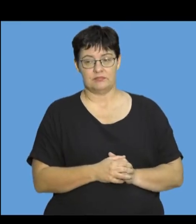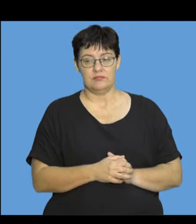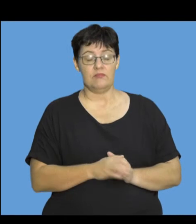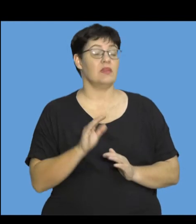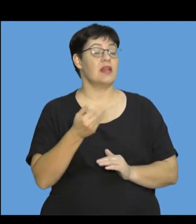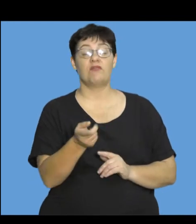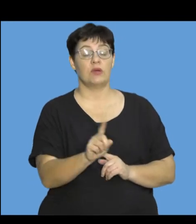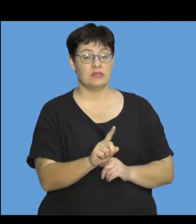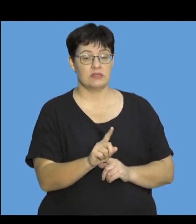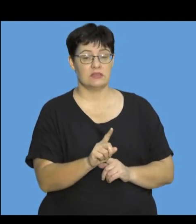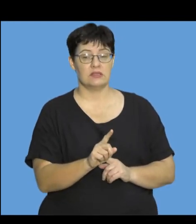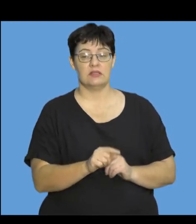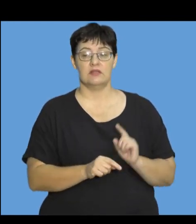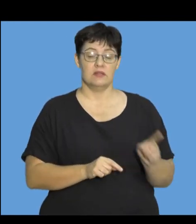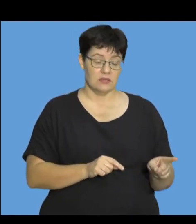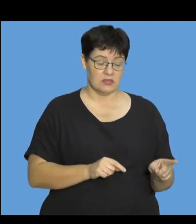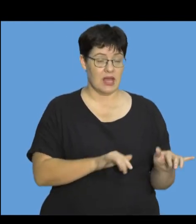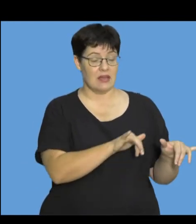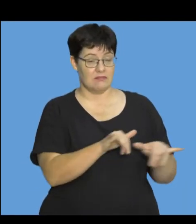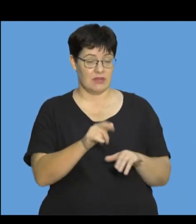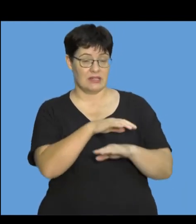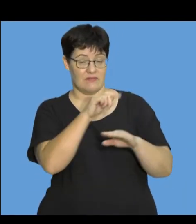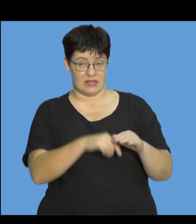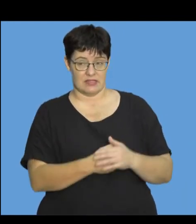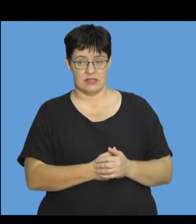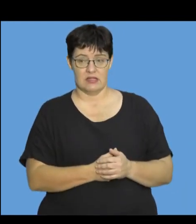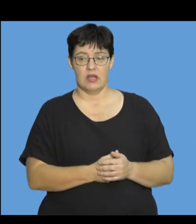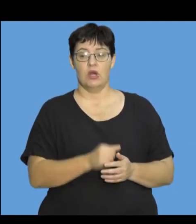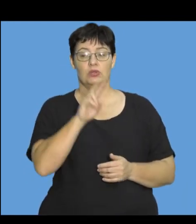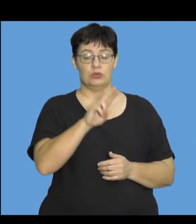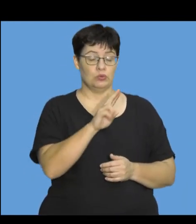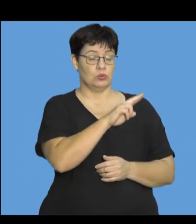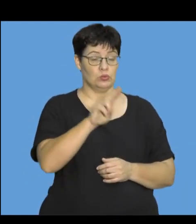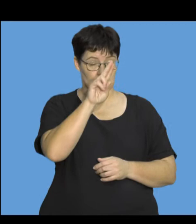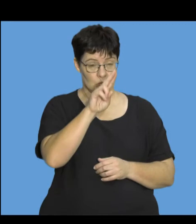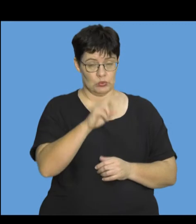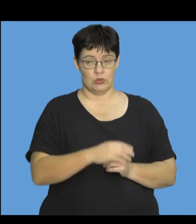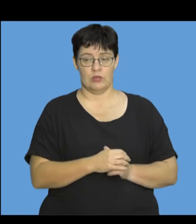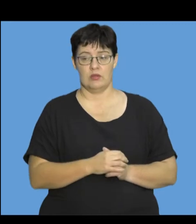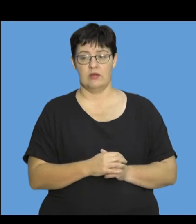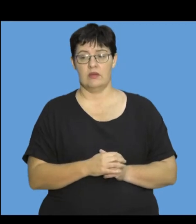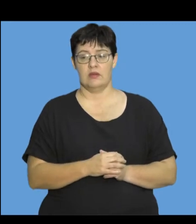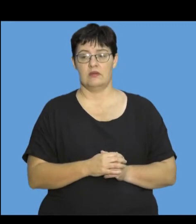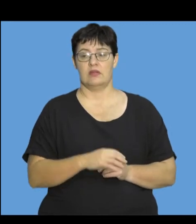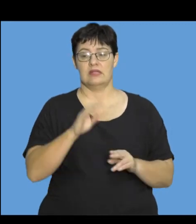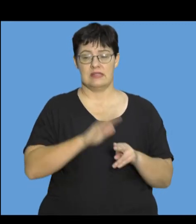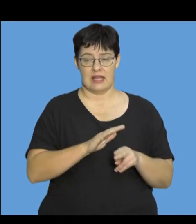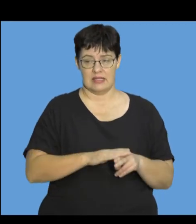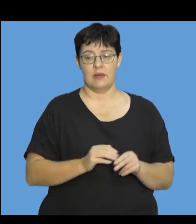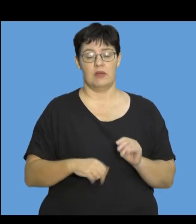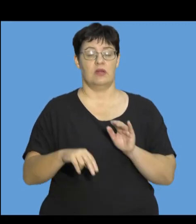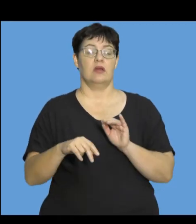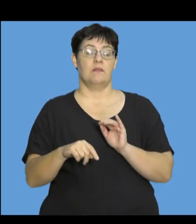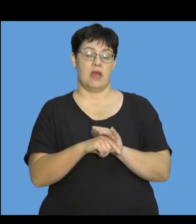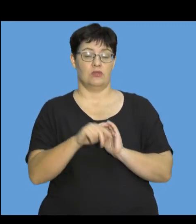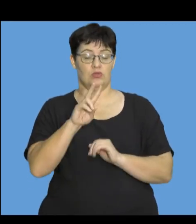left with, if I divide the first term by the common factor, will be 2 to the exponent of 2, and then the second term will be 2